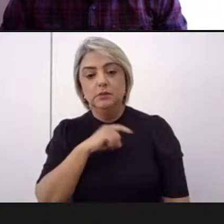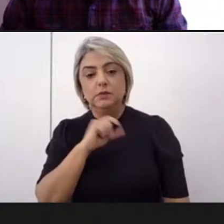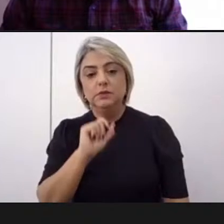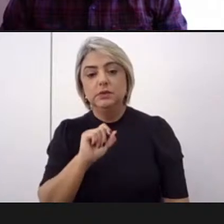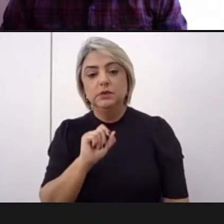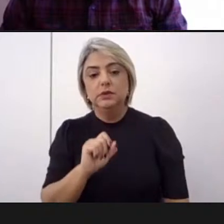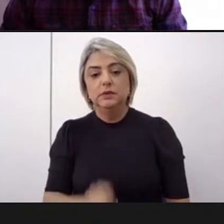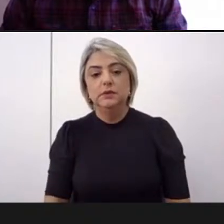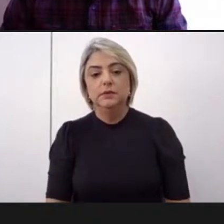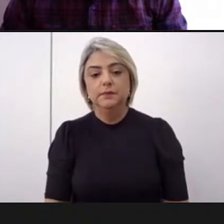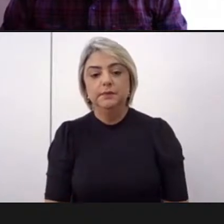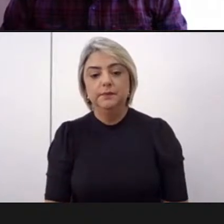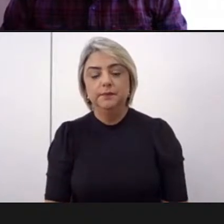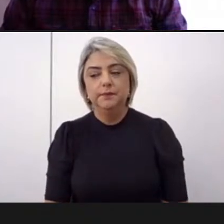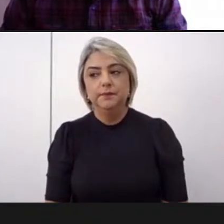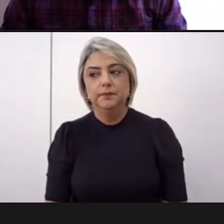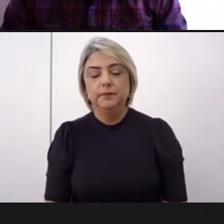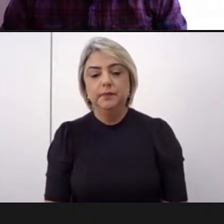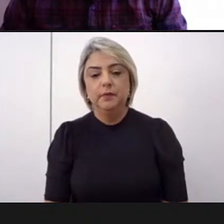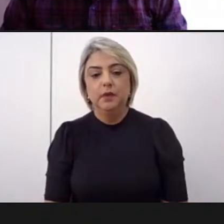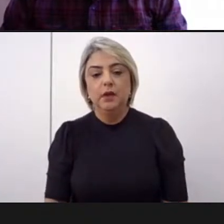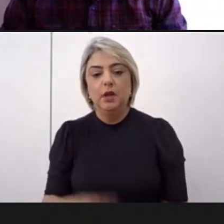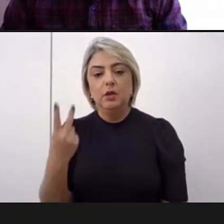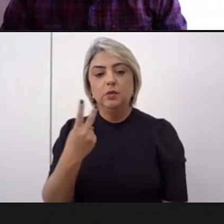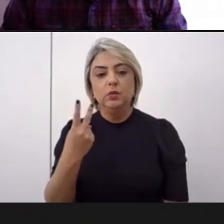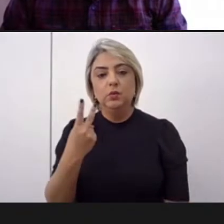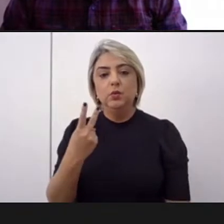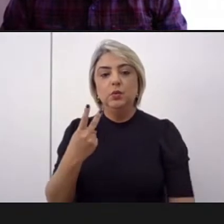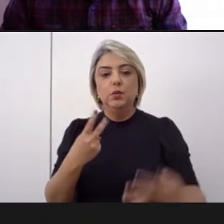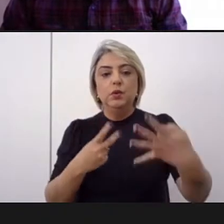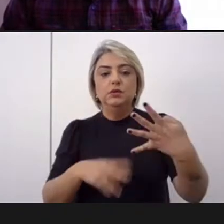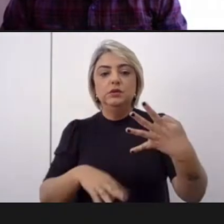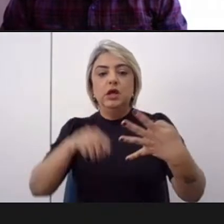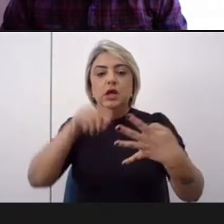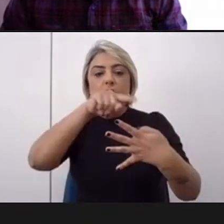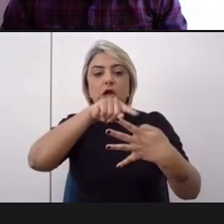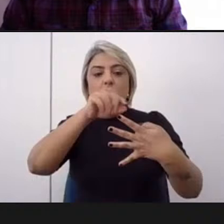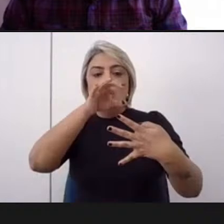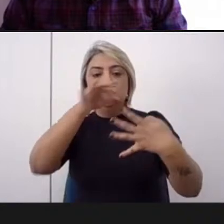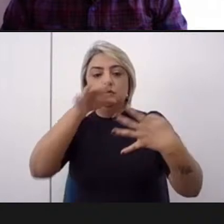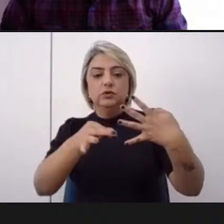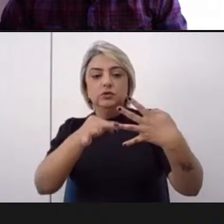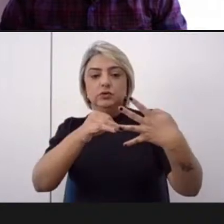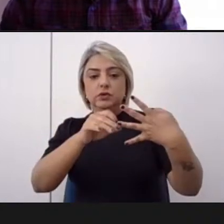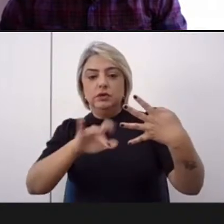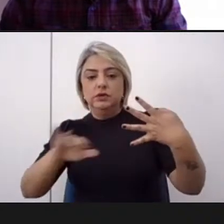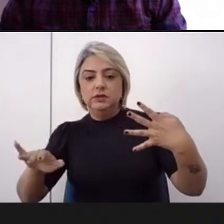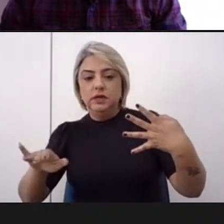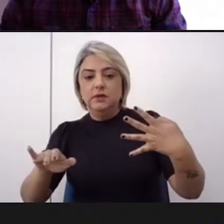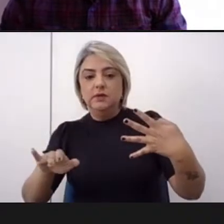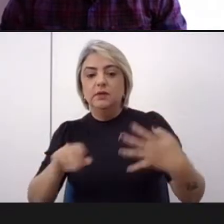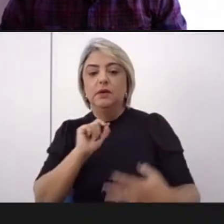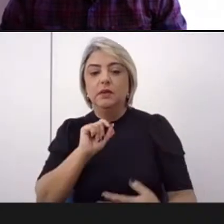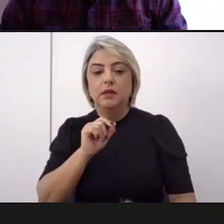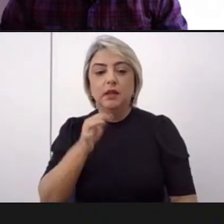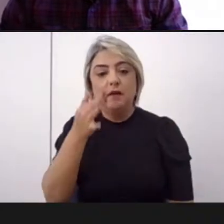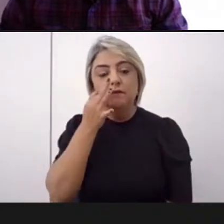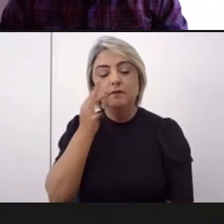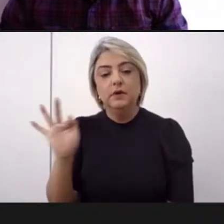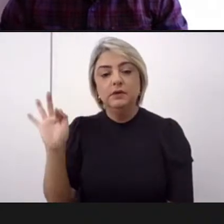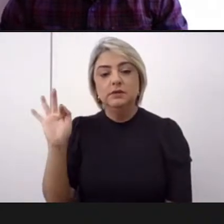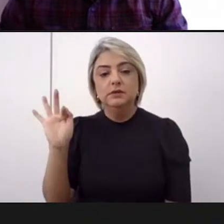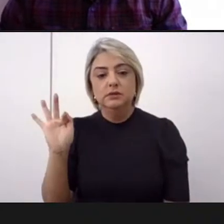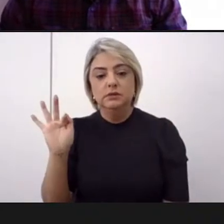European jurisdiction. And their decisions are translated into European law,